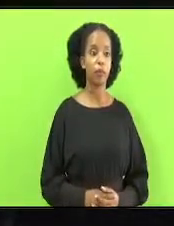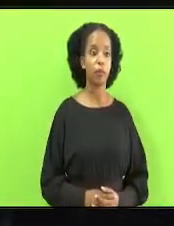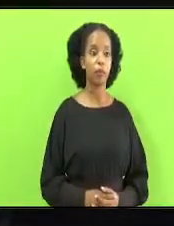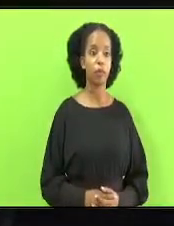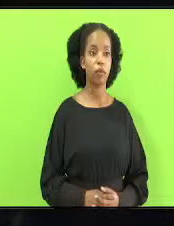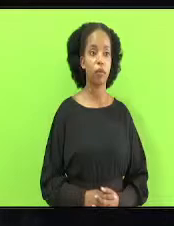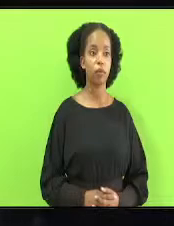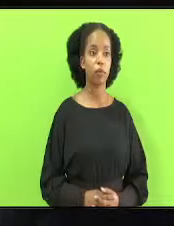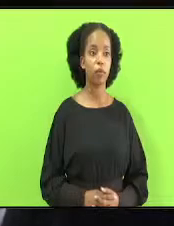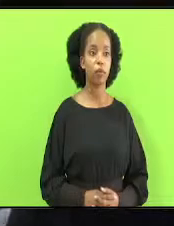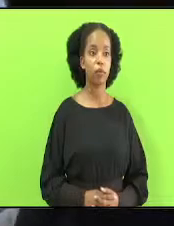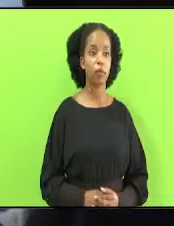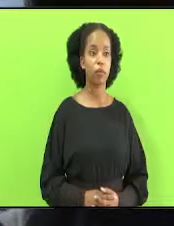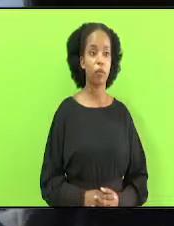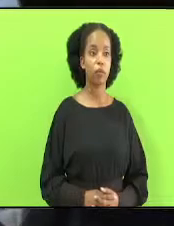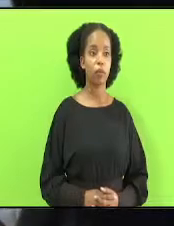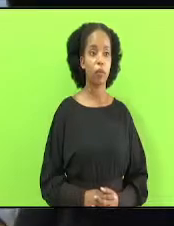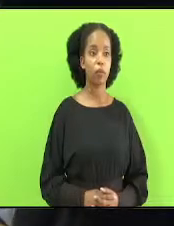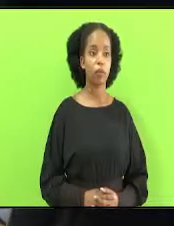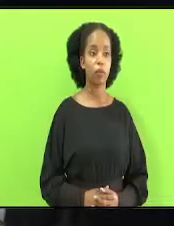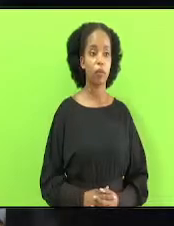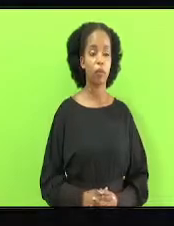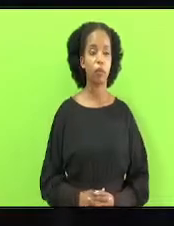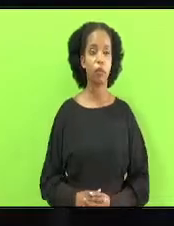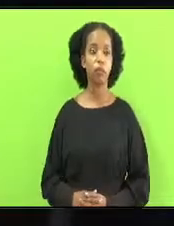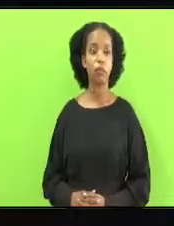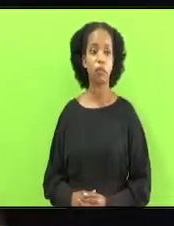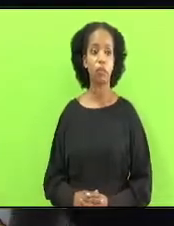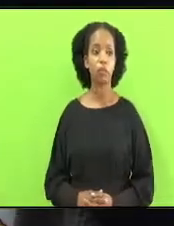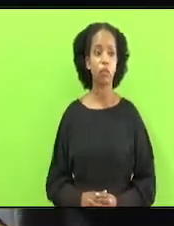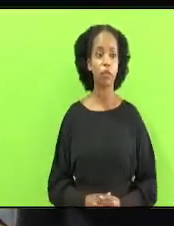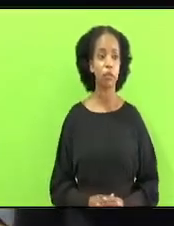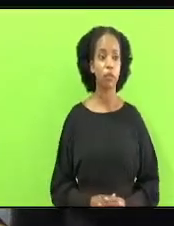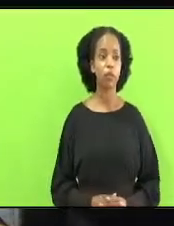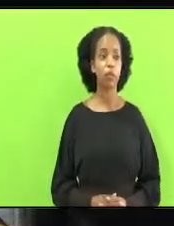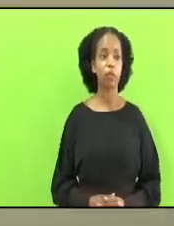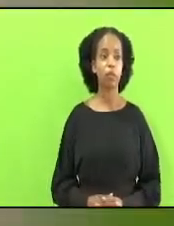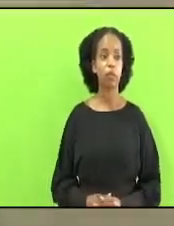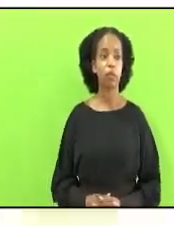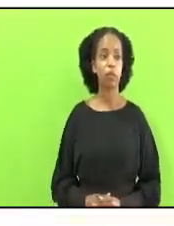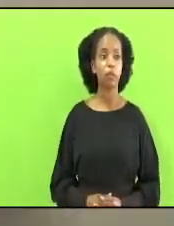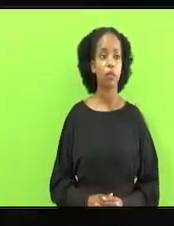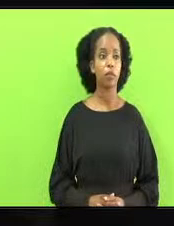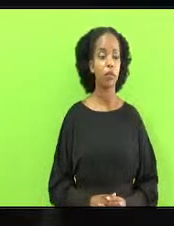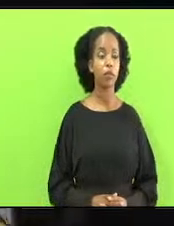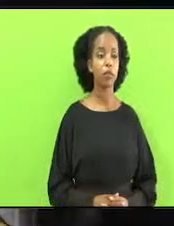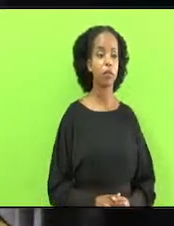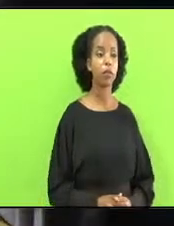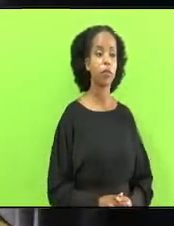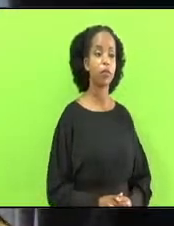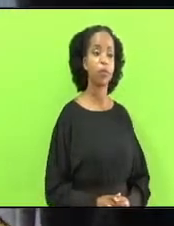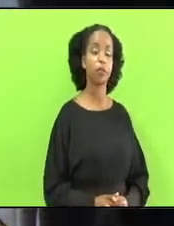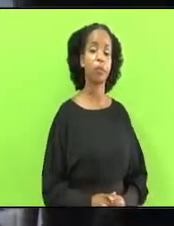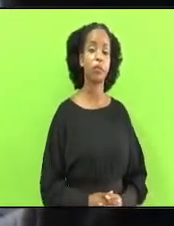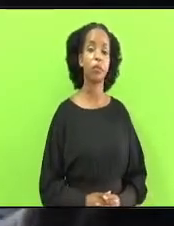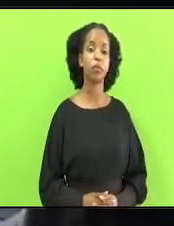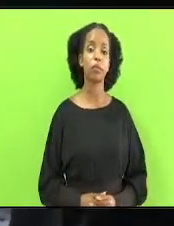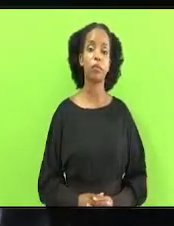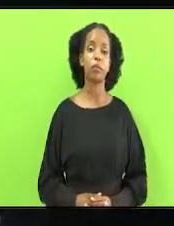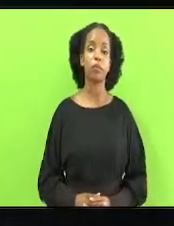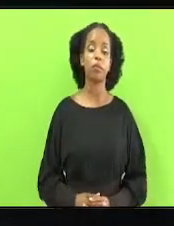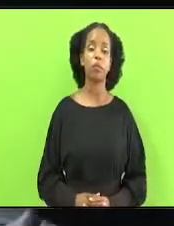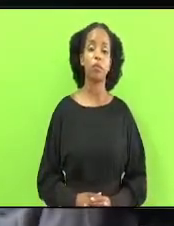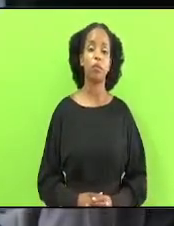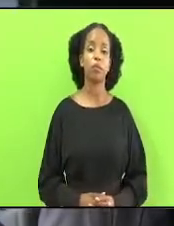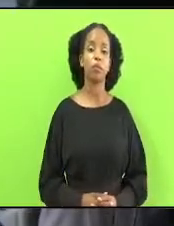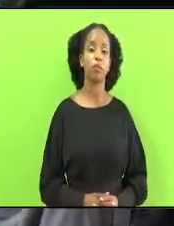are causing in fact, their operations have impact in climate change. But